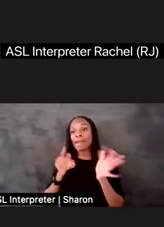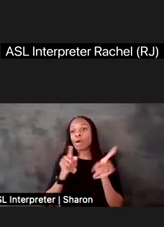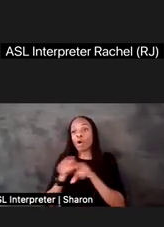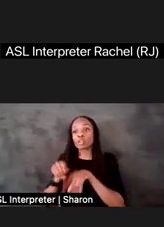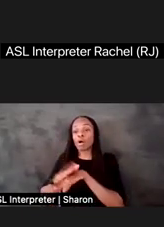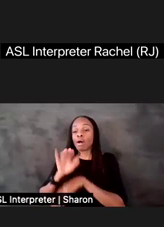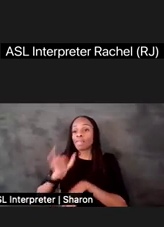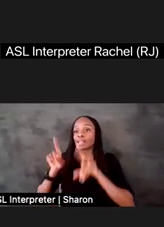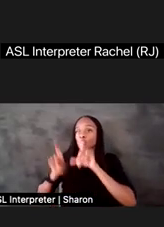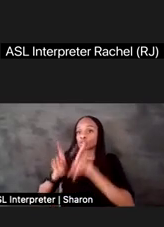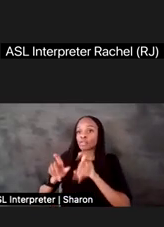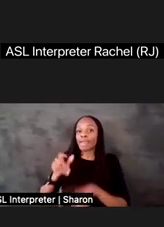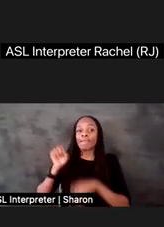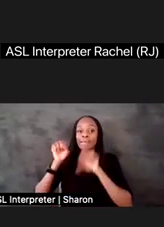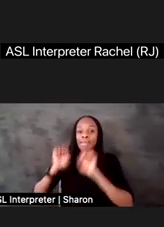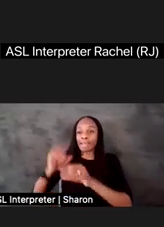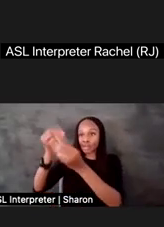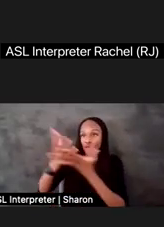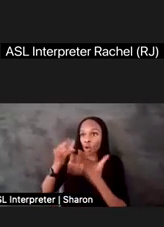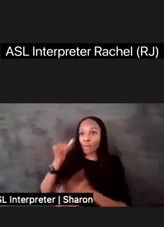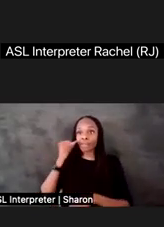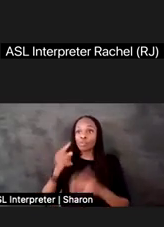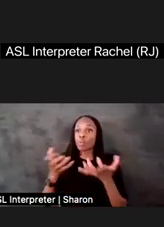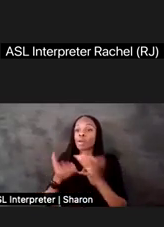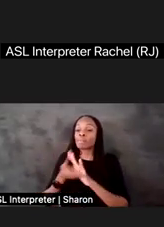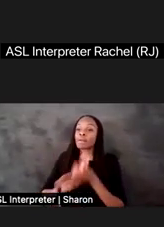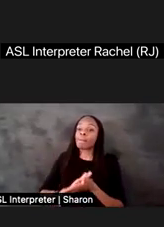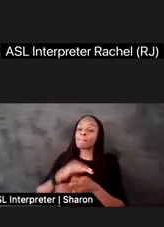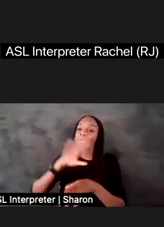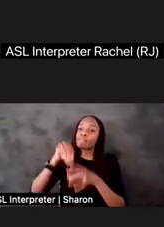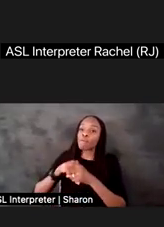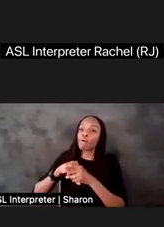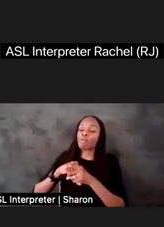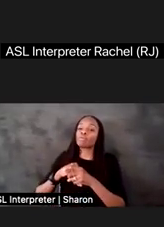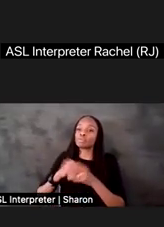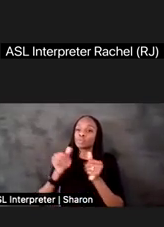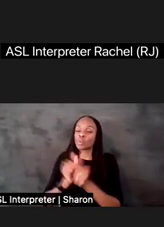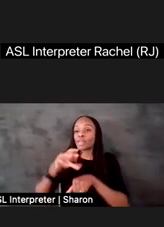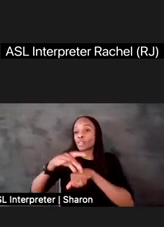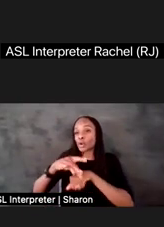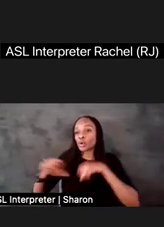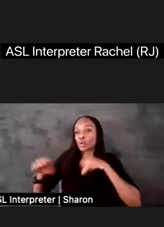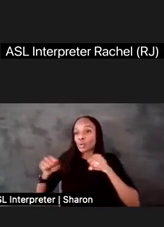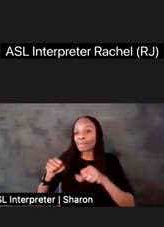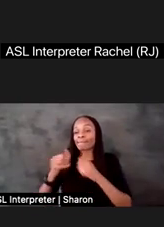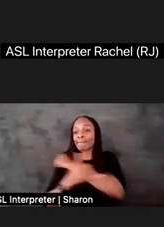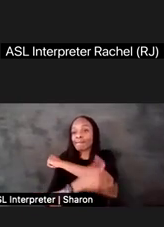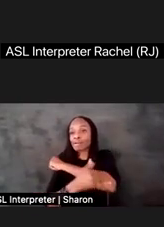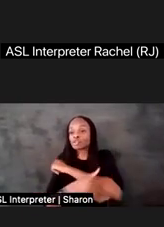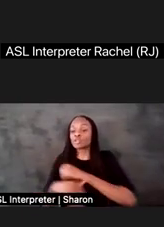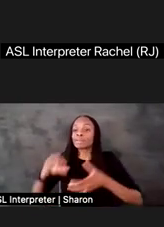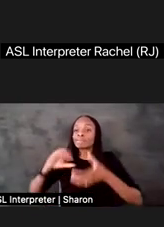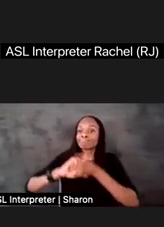you can tell us if you'd like to become involved in some way with Earthquake Country Alliance, either in the region or